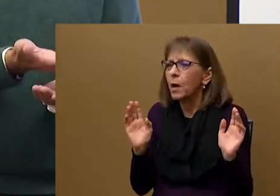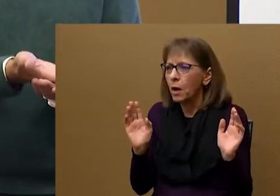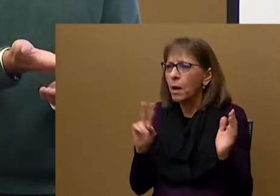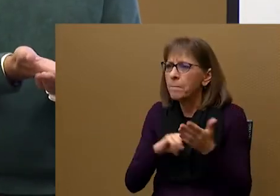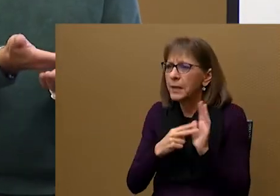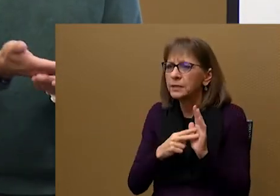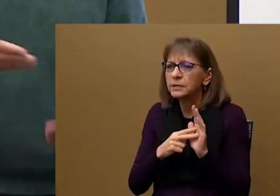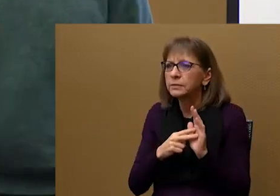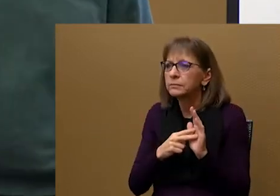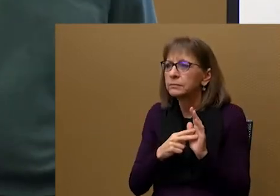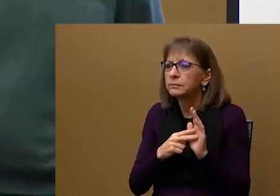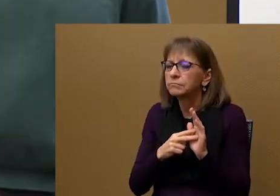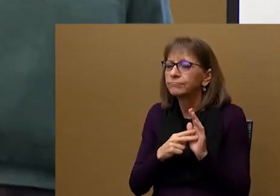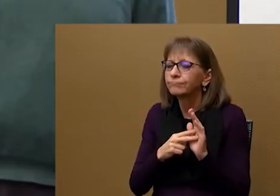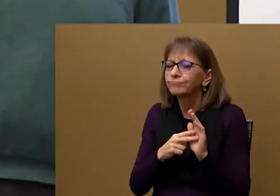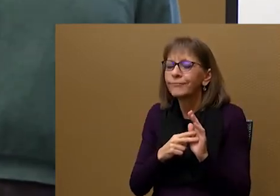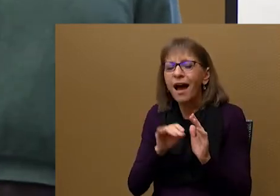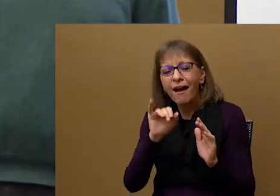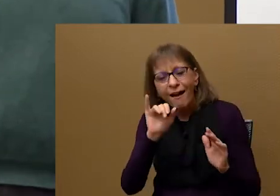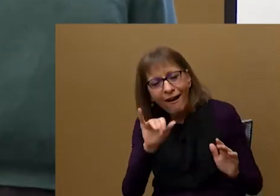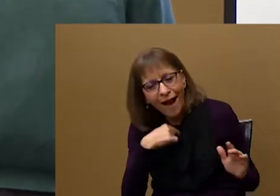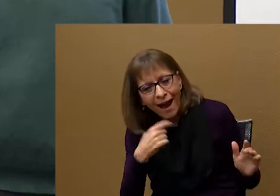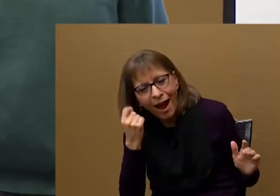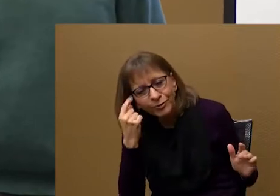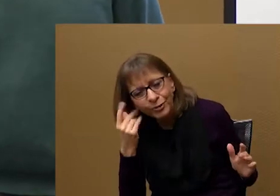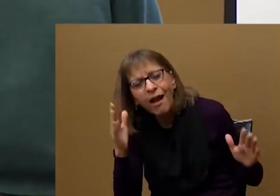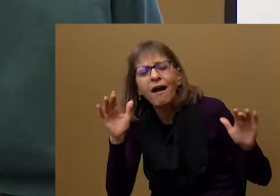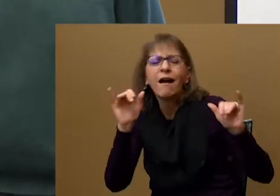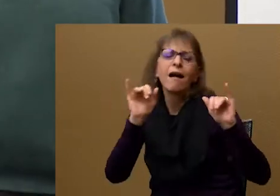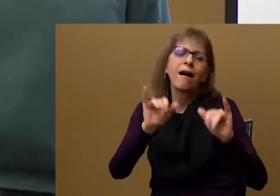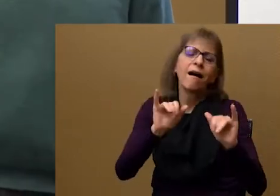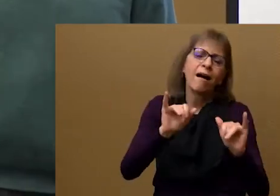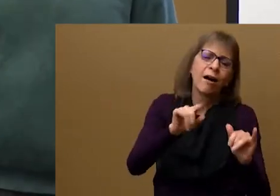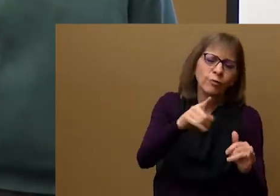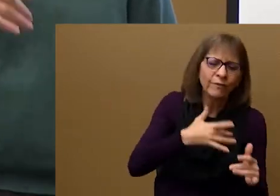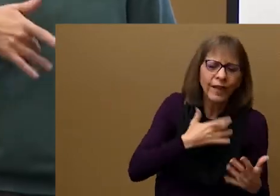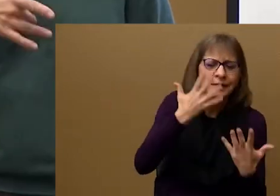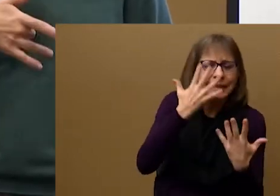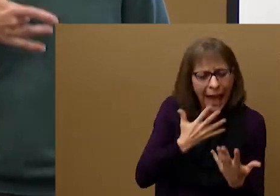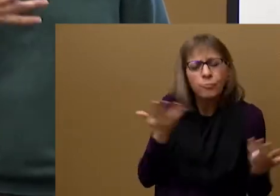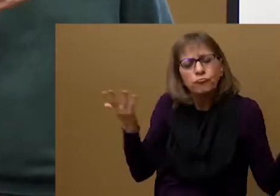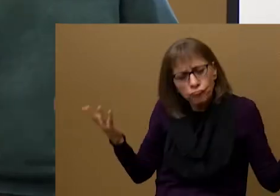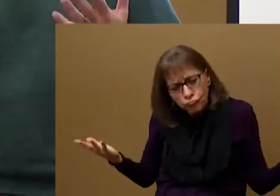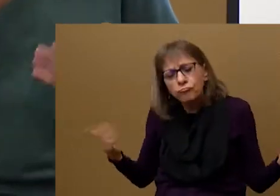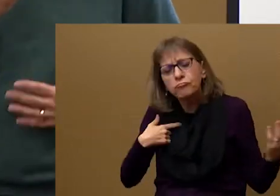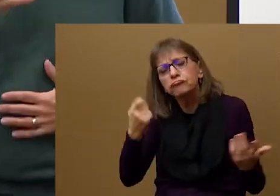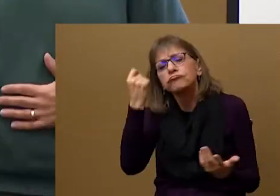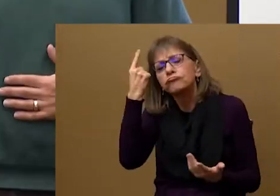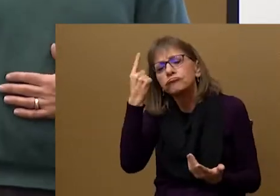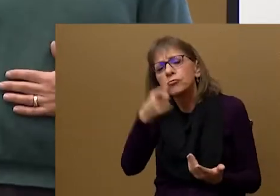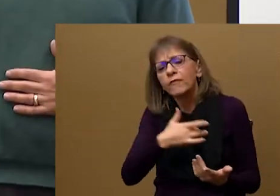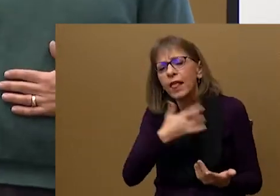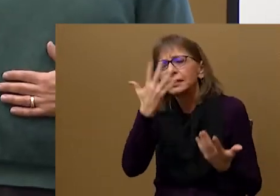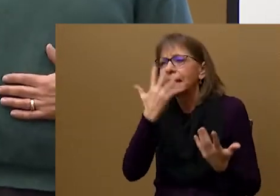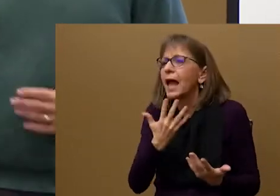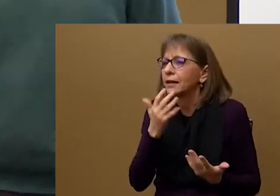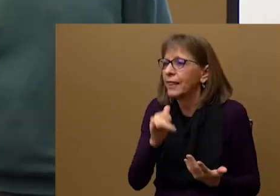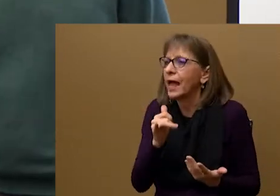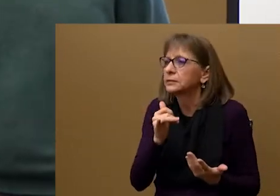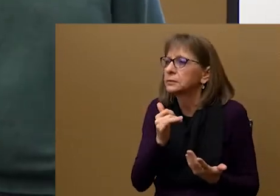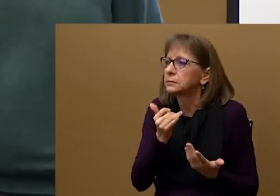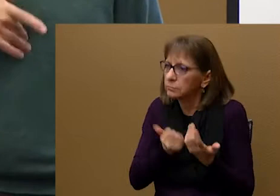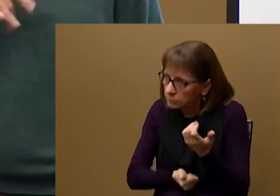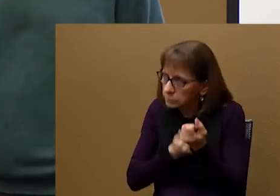means proof. It really means, I understand. You feel sad. Oh,